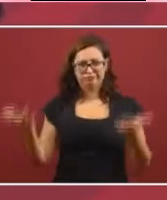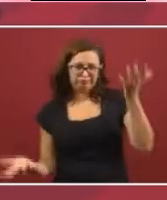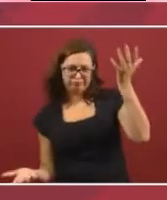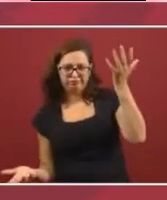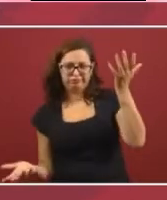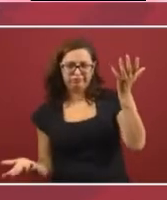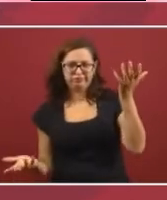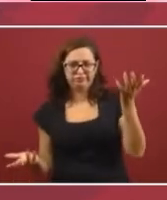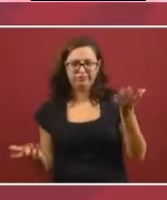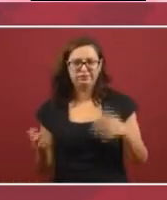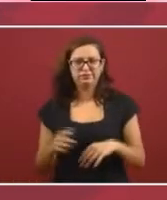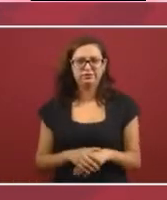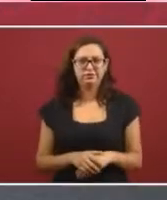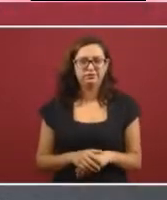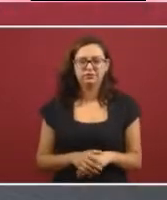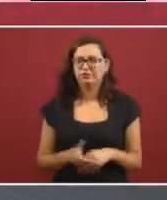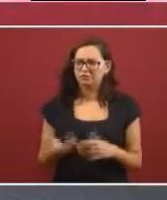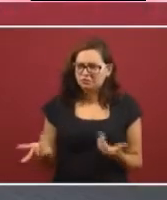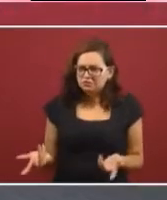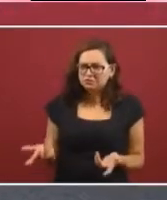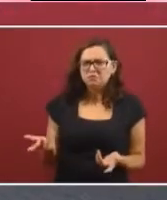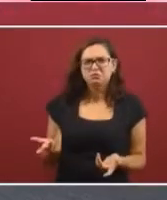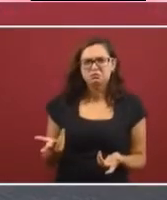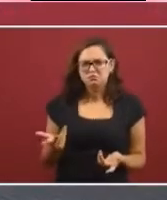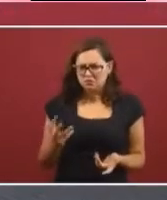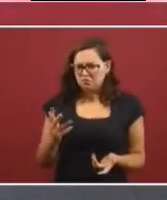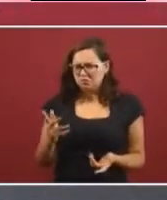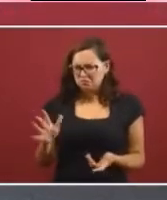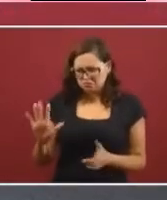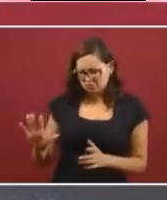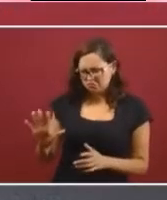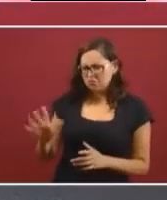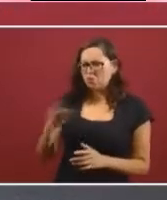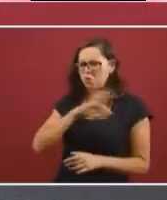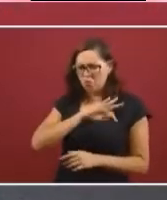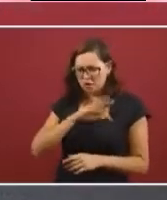So there is many possibilities of work.